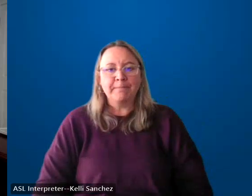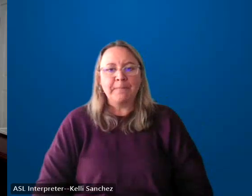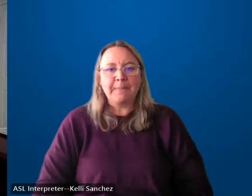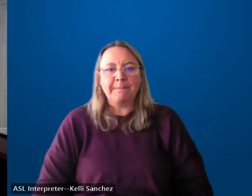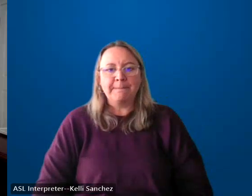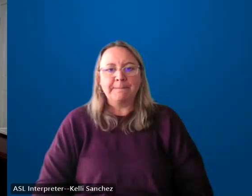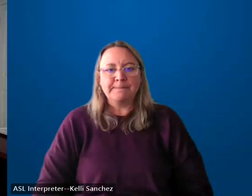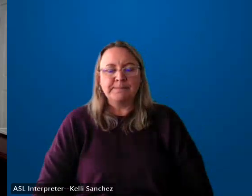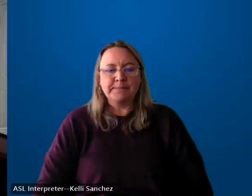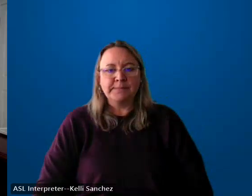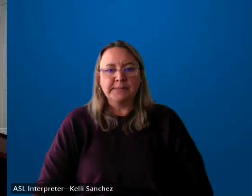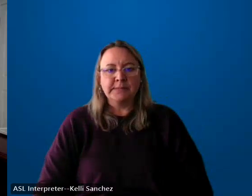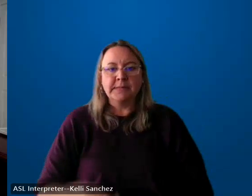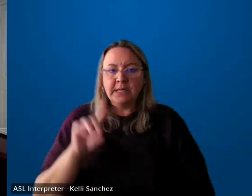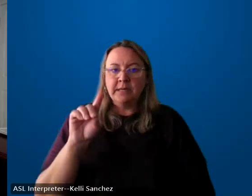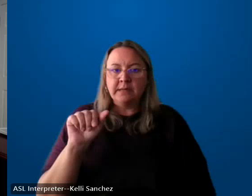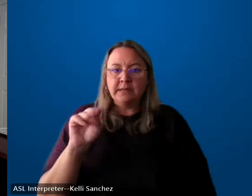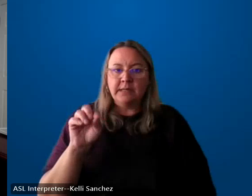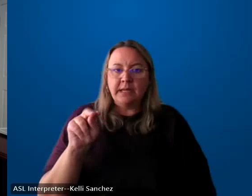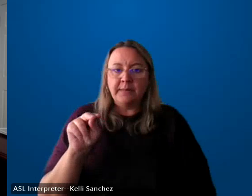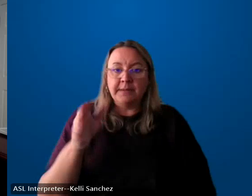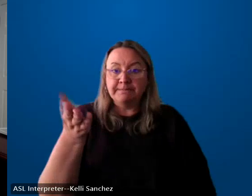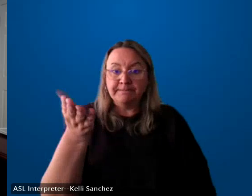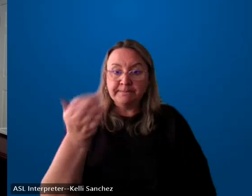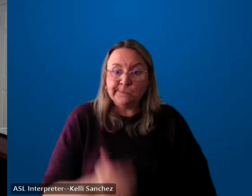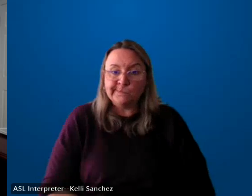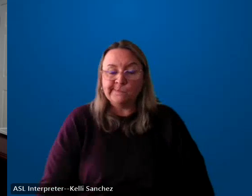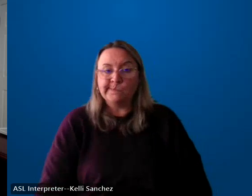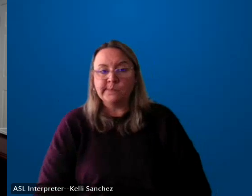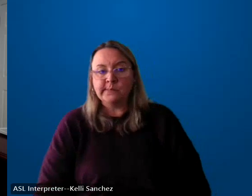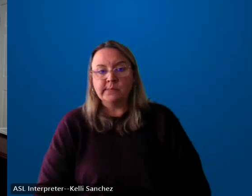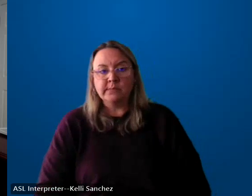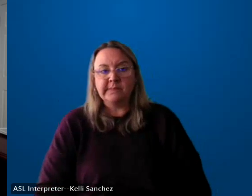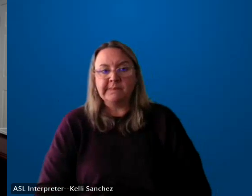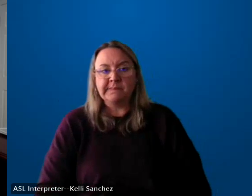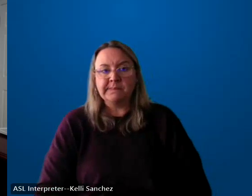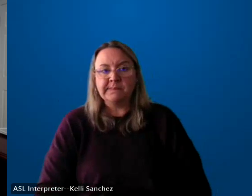Damon, you want to add anything real quick before we get out of here?